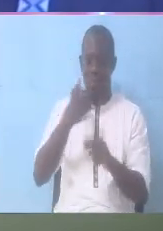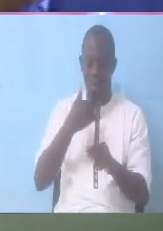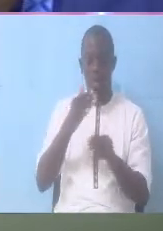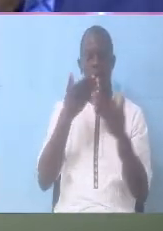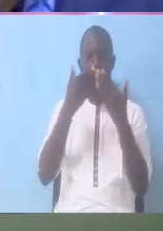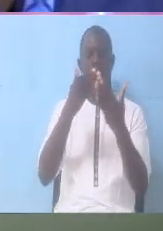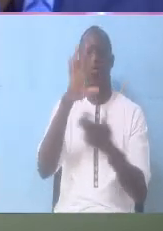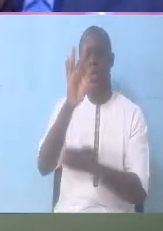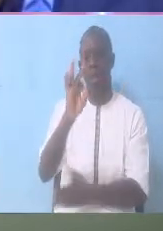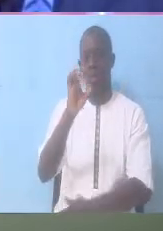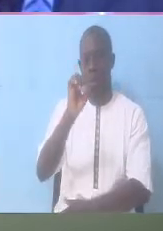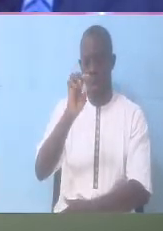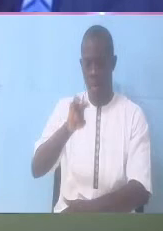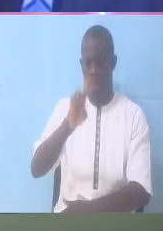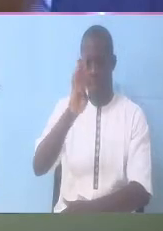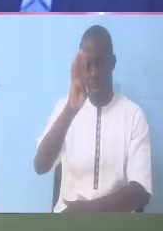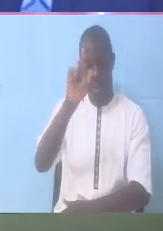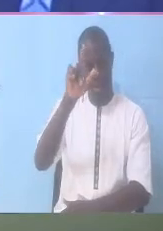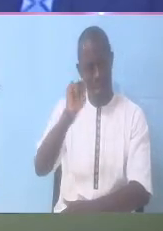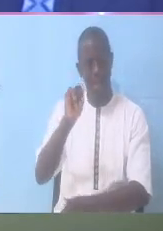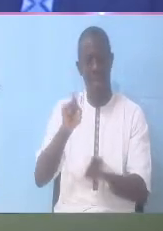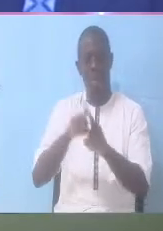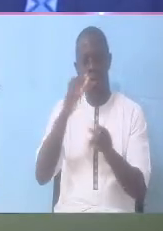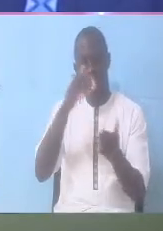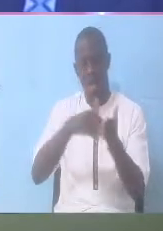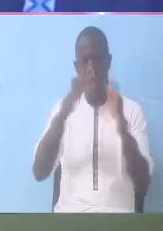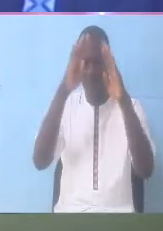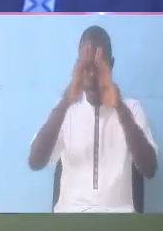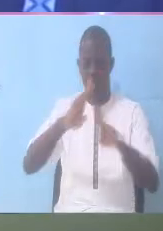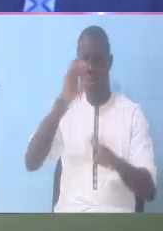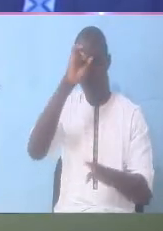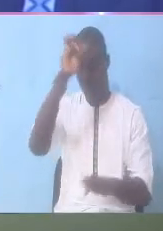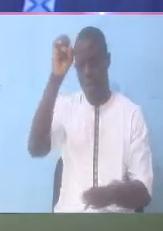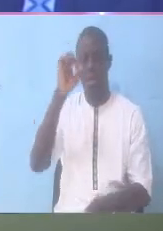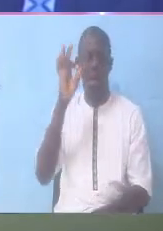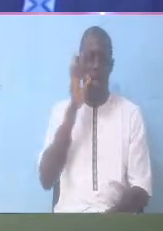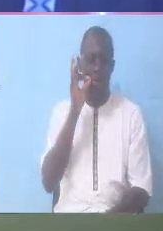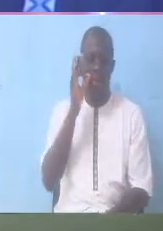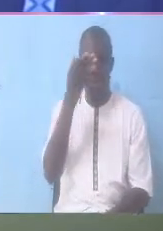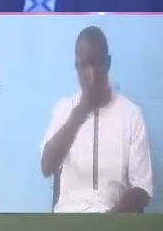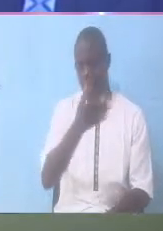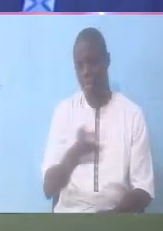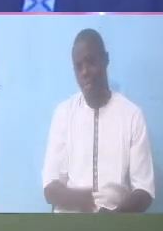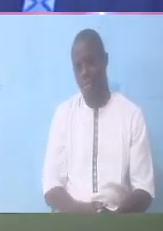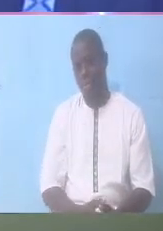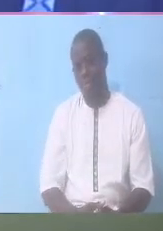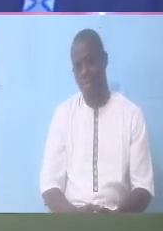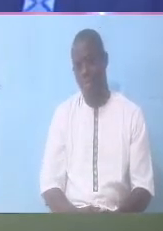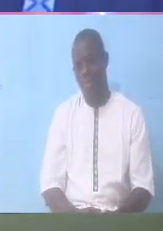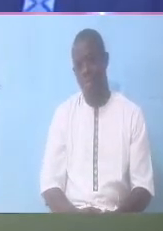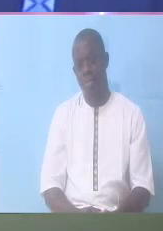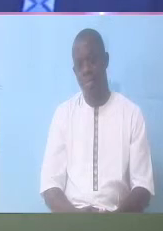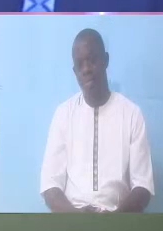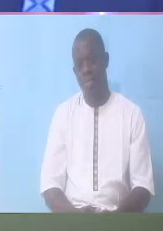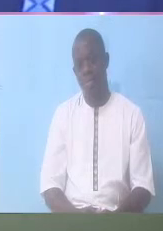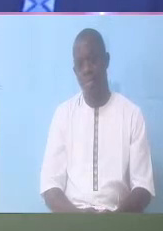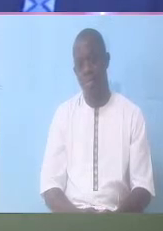fanango kumakao sindi Jammeh Jammeh nyumfanya kunga futumbul ya kong aine danku State House. So